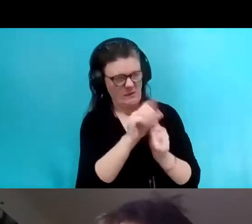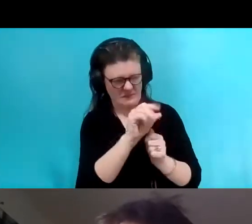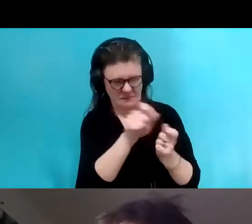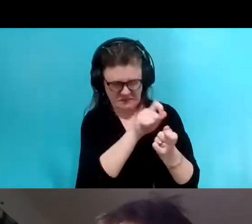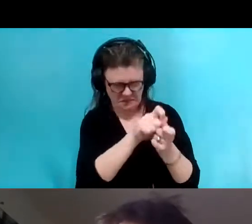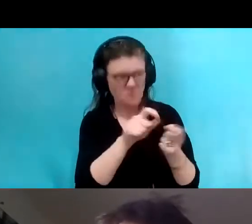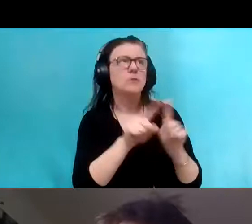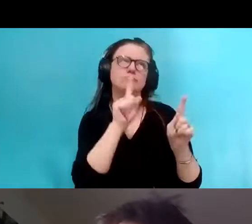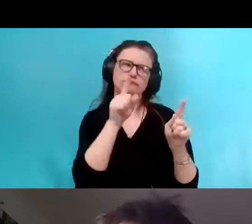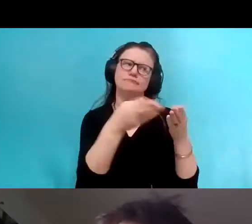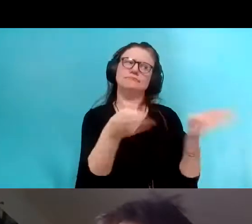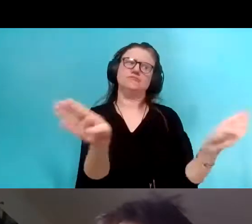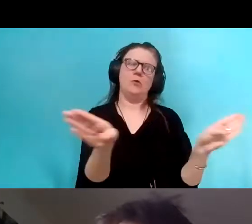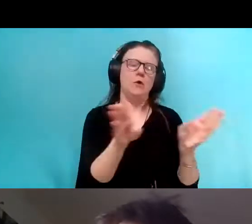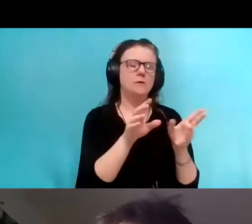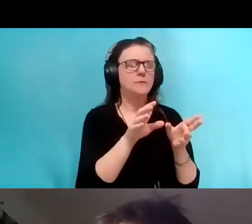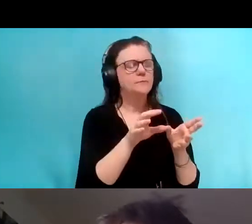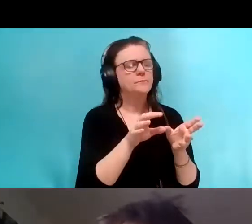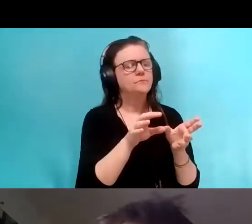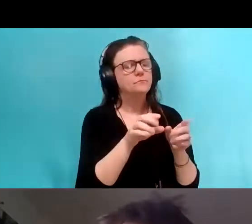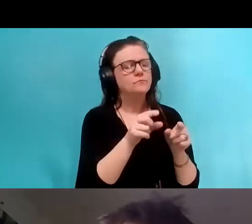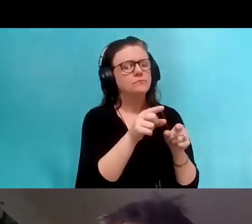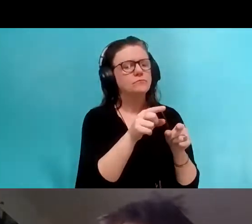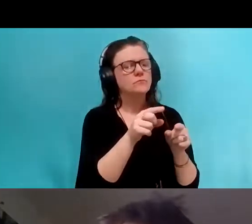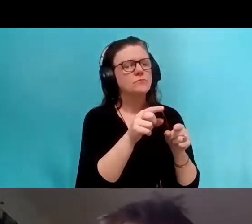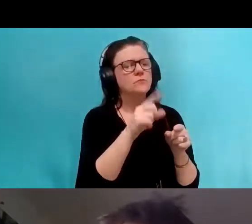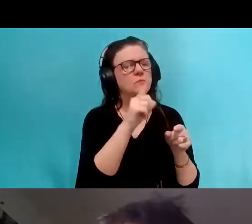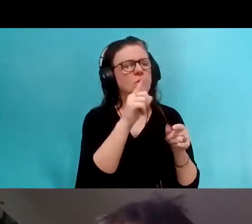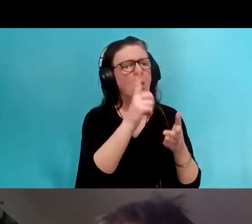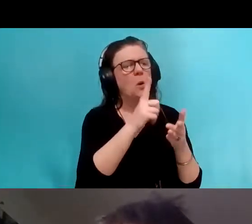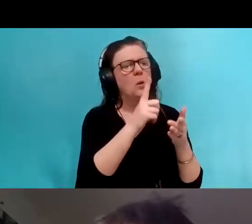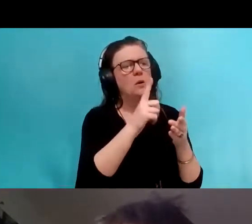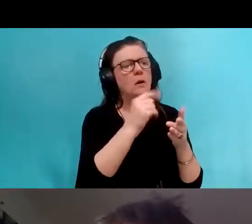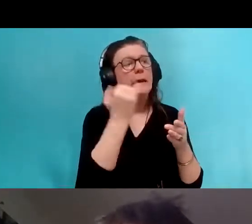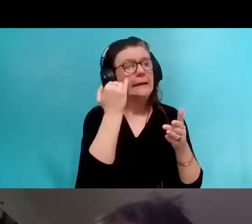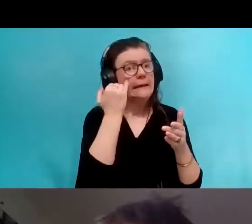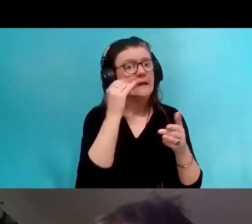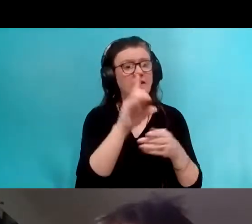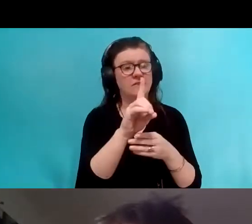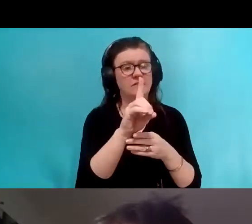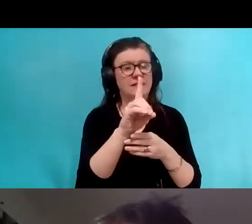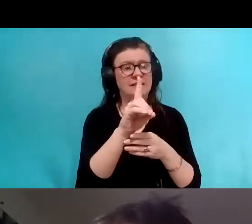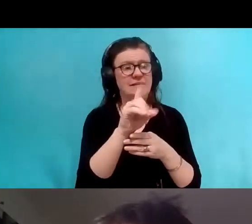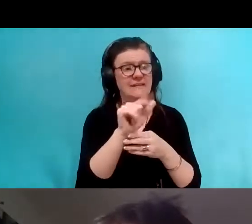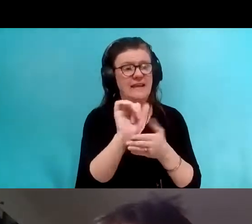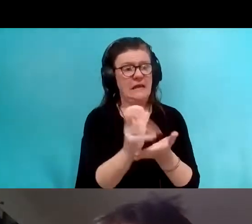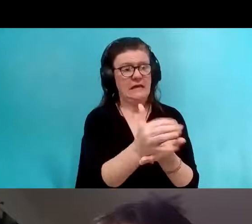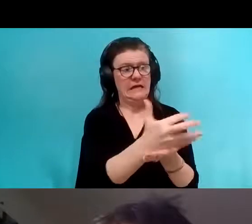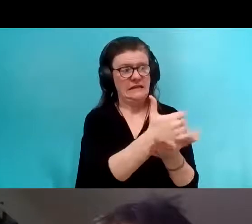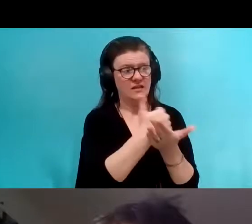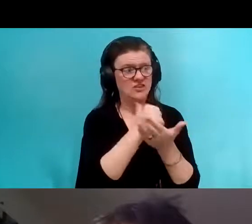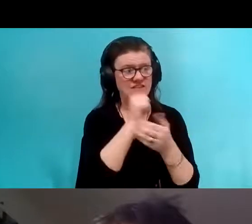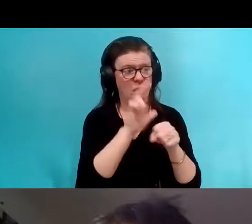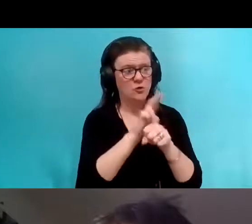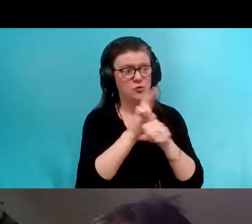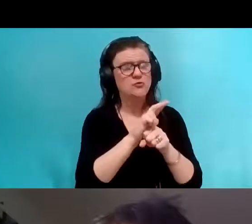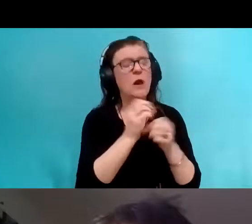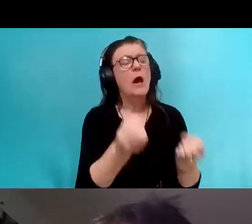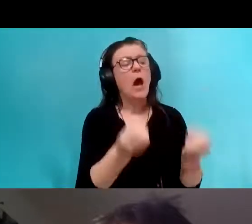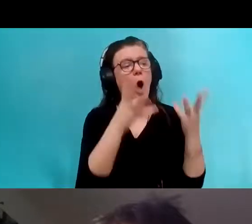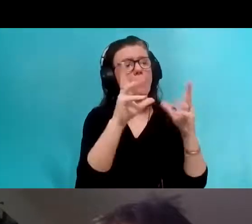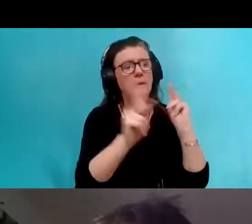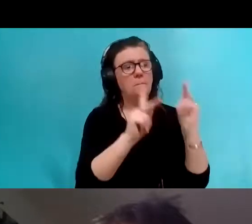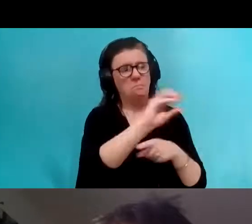in general, what proportion are found to be excluded if disaggregated data collection and reporting isn't used? So it's quite a